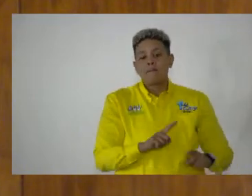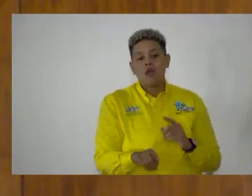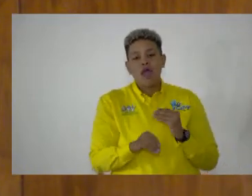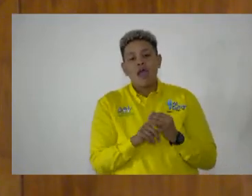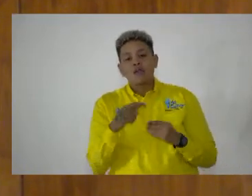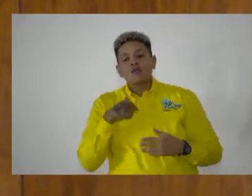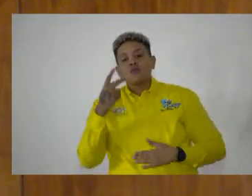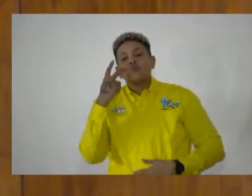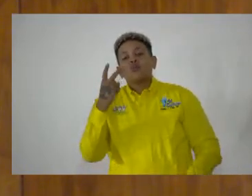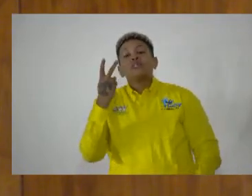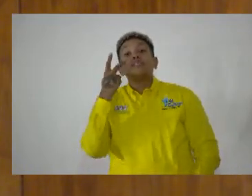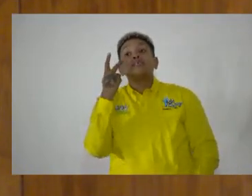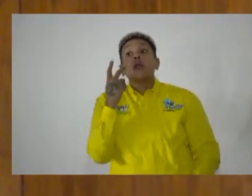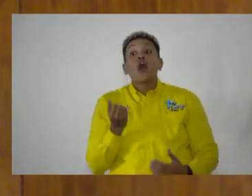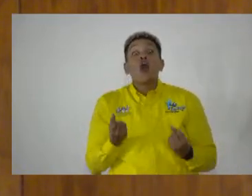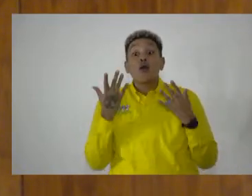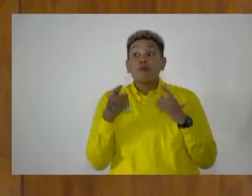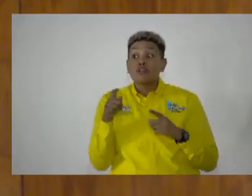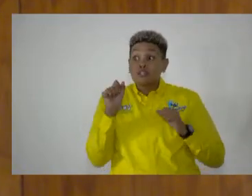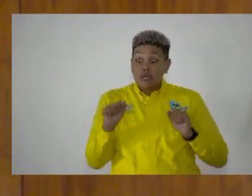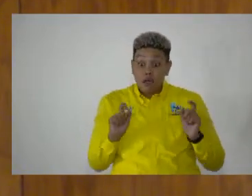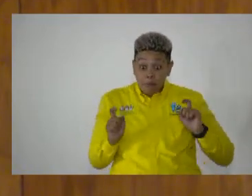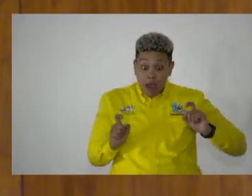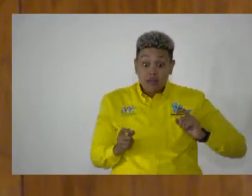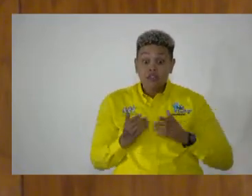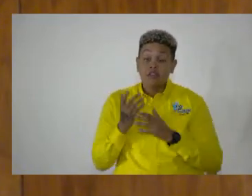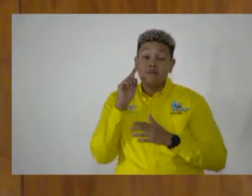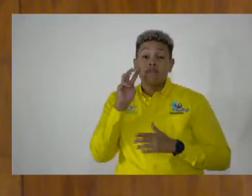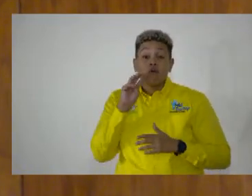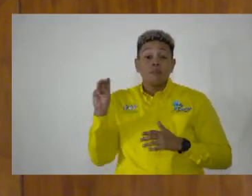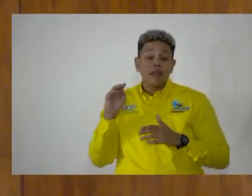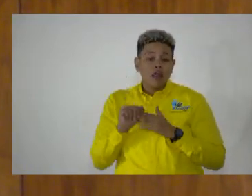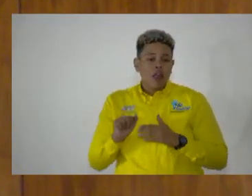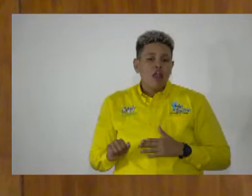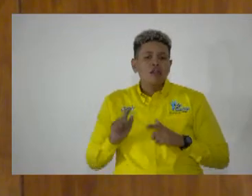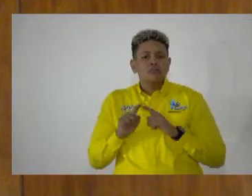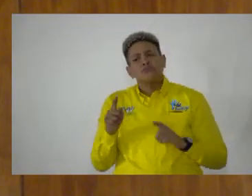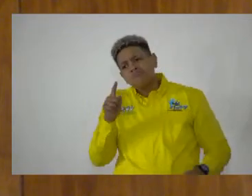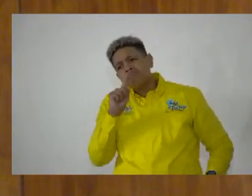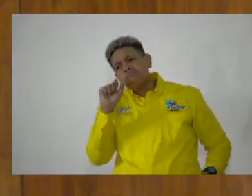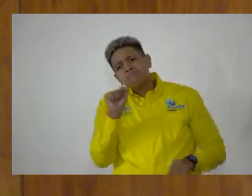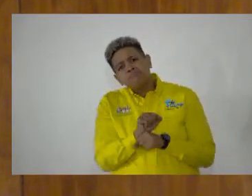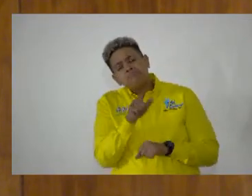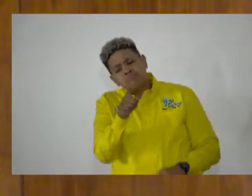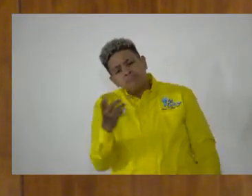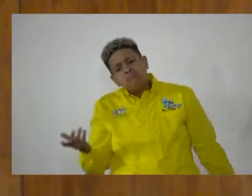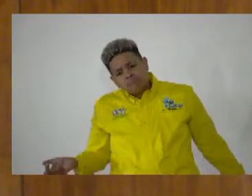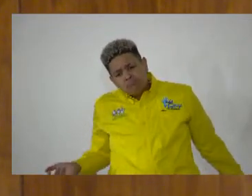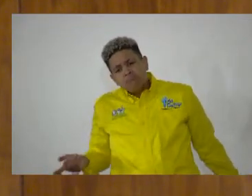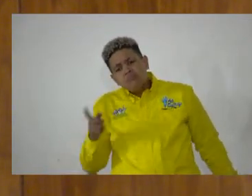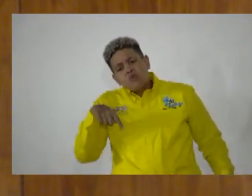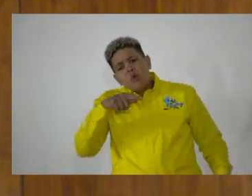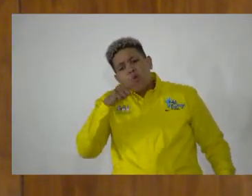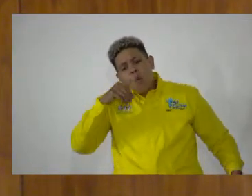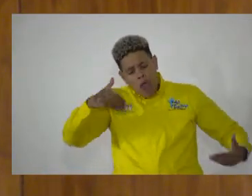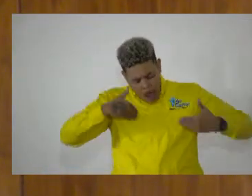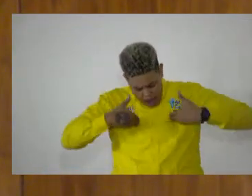interesting to see how much one can deal with $4 million. But, you know, I'm sure that those who